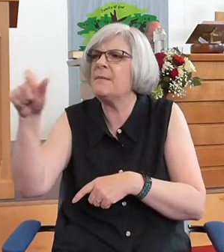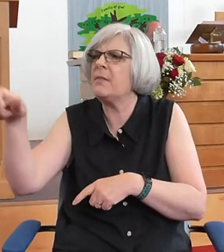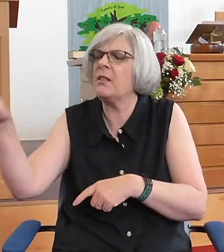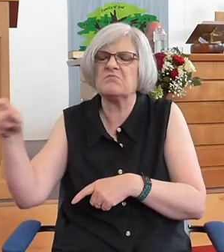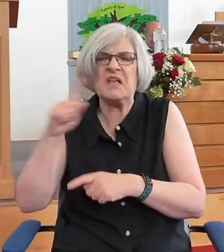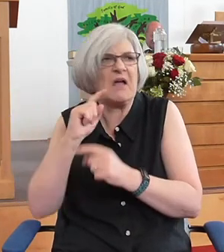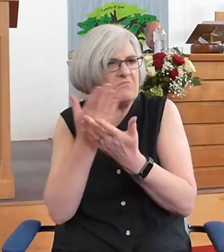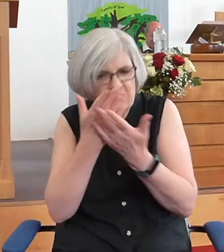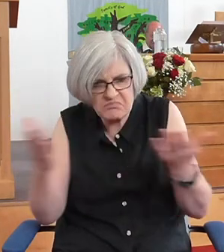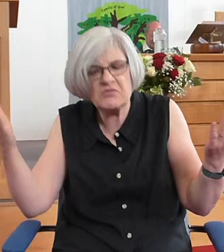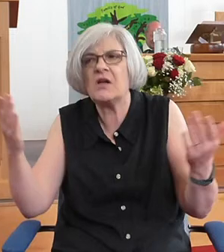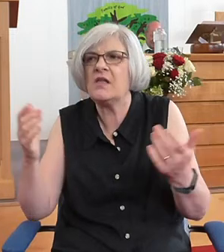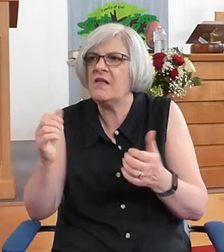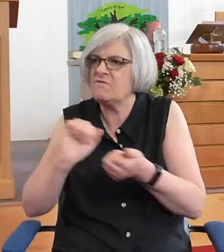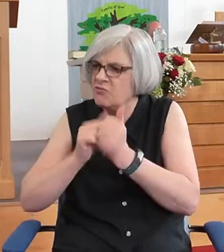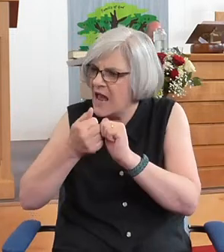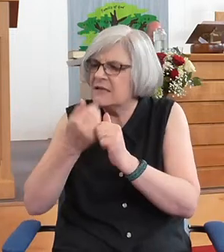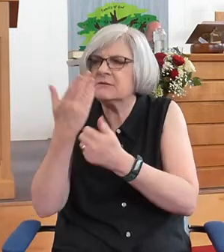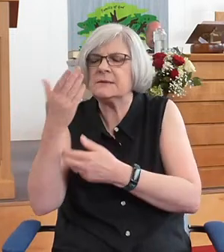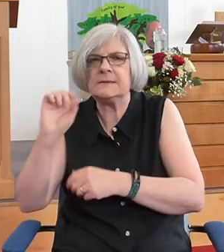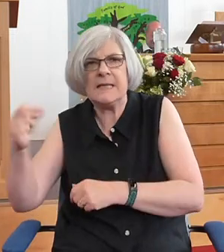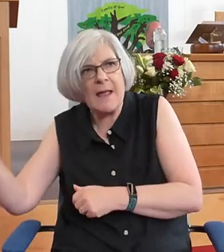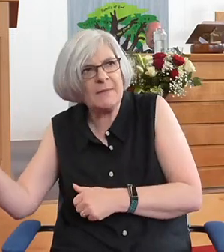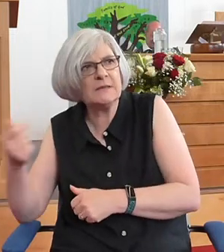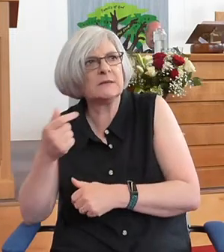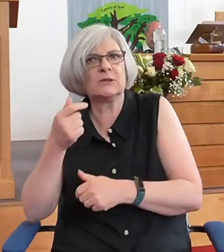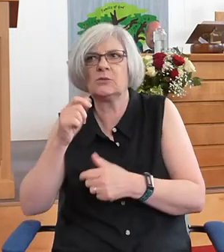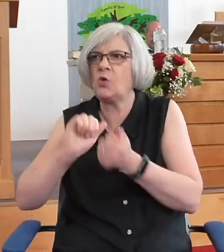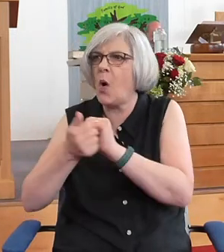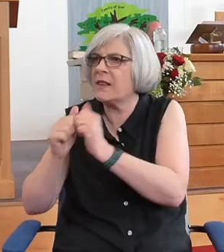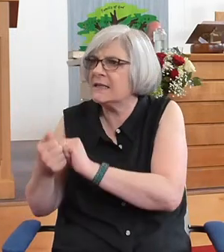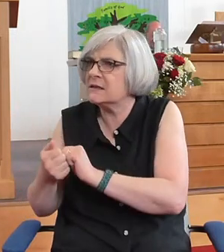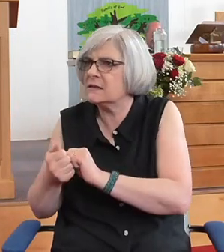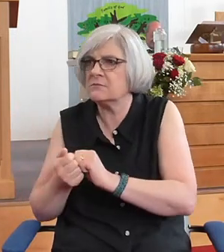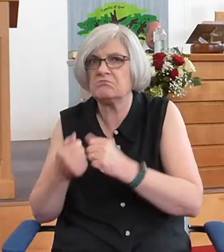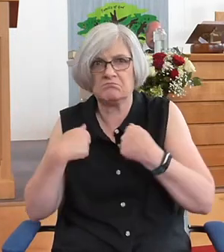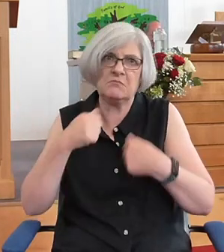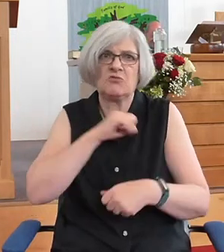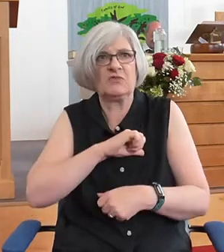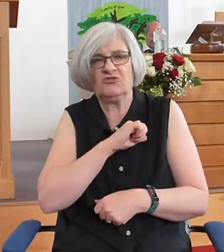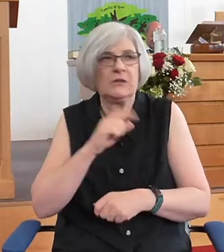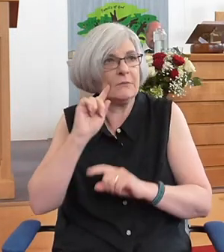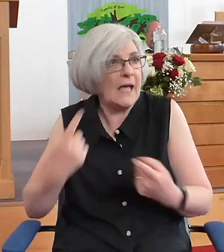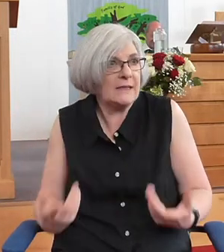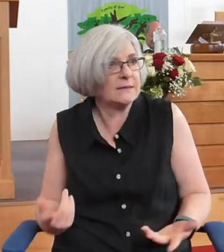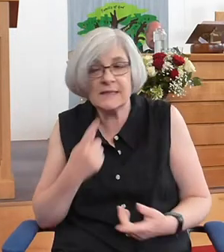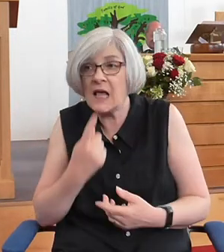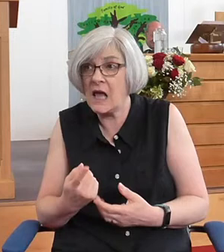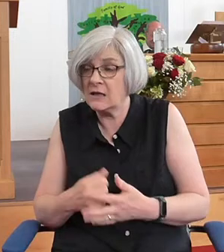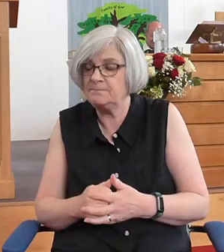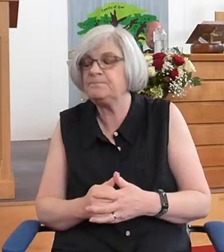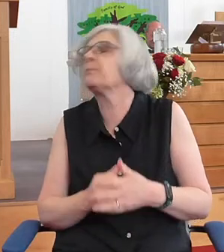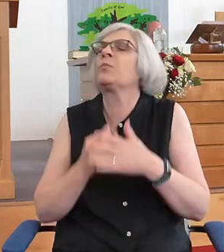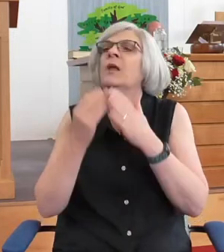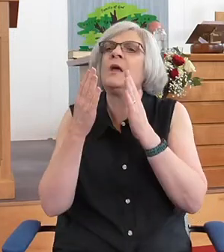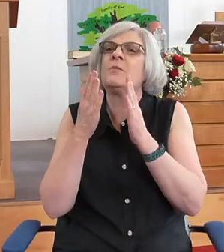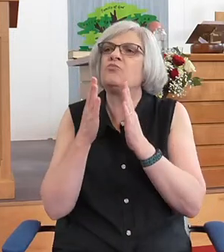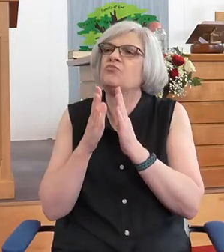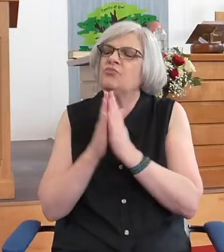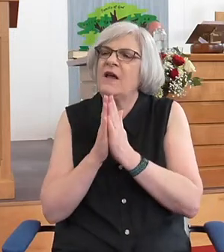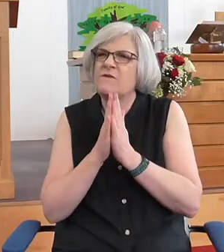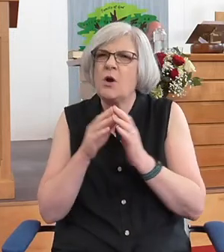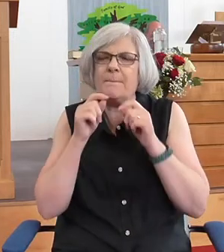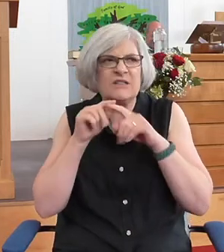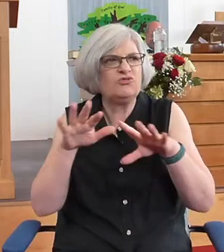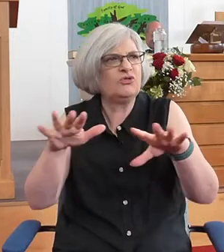their friends, neighbours and colleagues that they are a Christian without risking their safety. We pray for missionaries throughout the world, spreading your